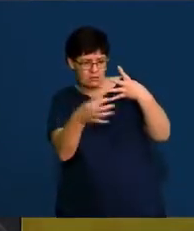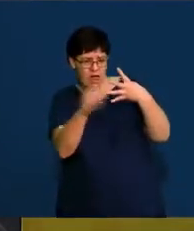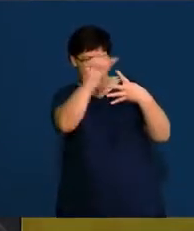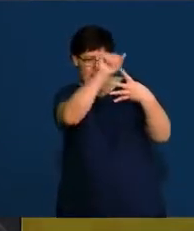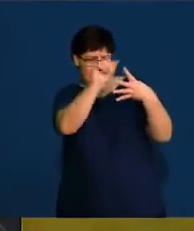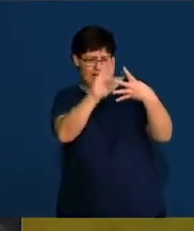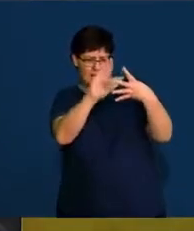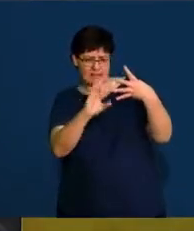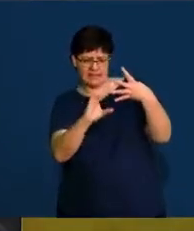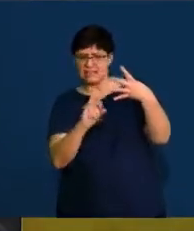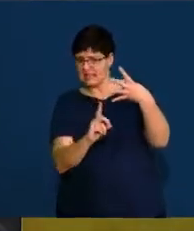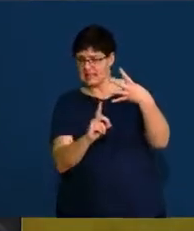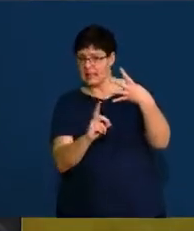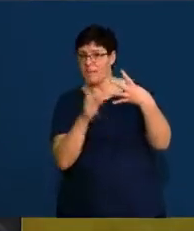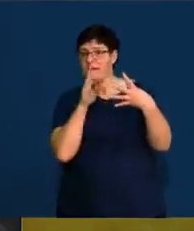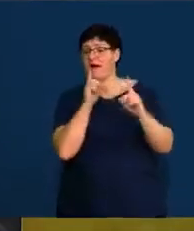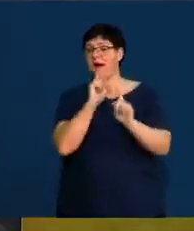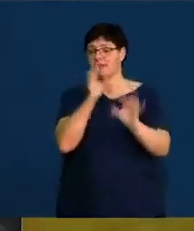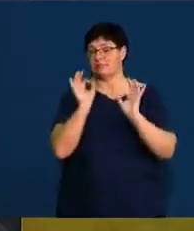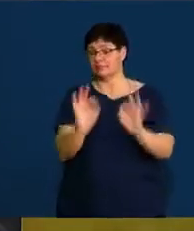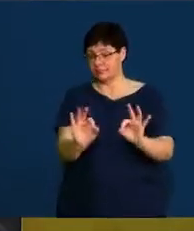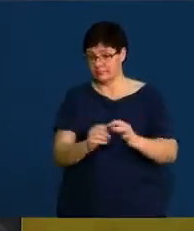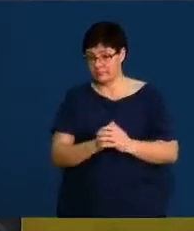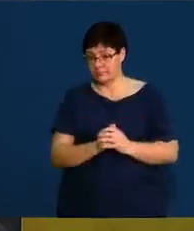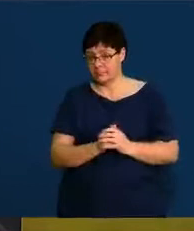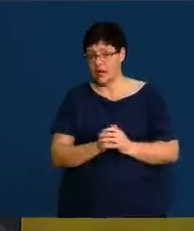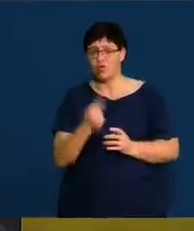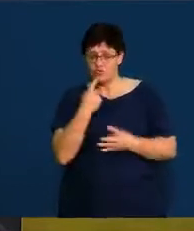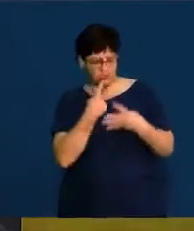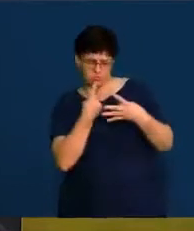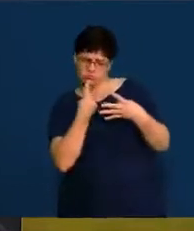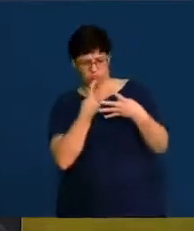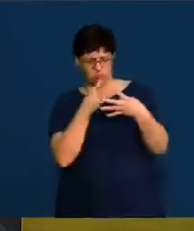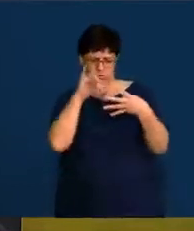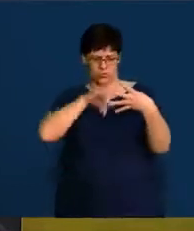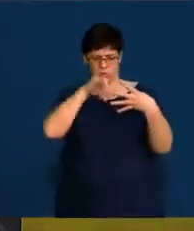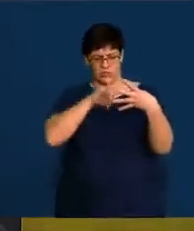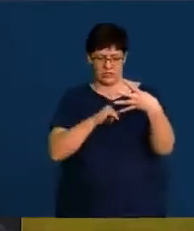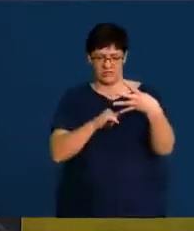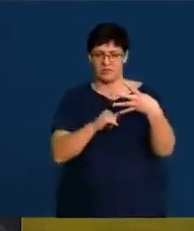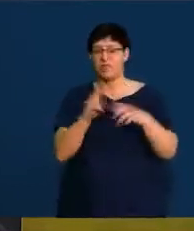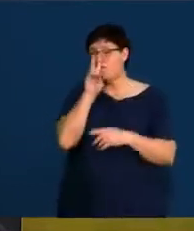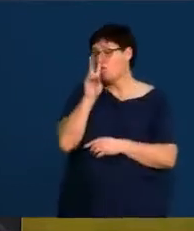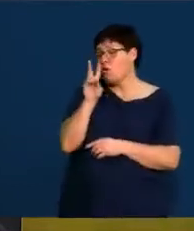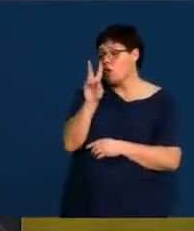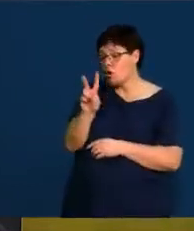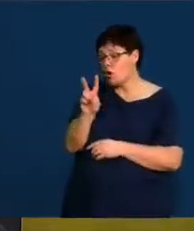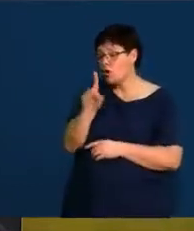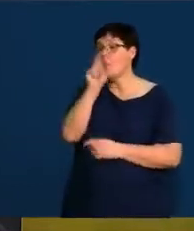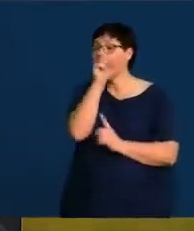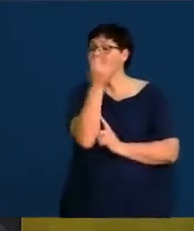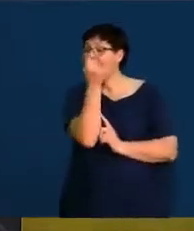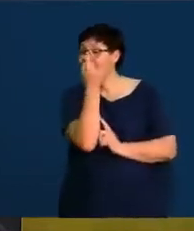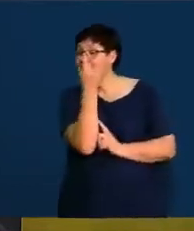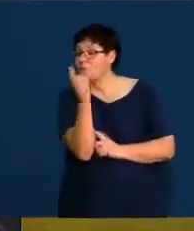C, or D is the correct answer. You have to choose. And when you're looking at it, what you have to understand